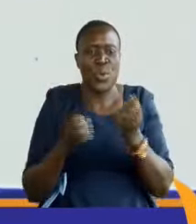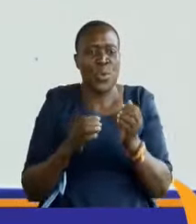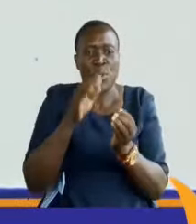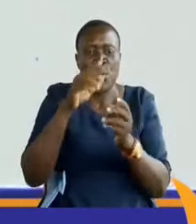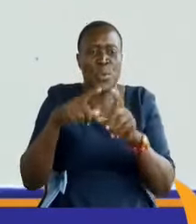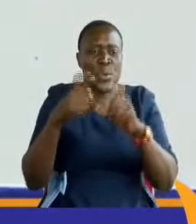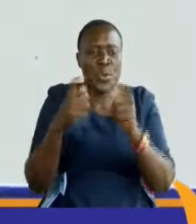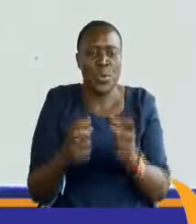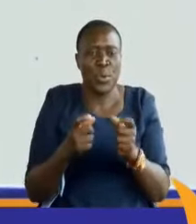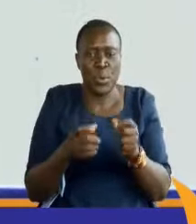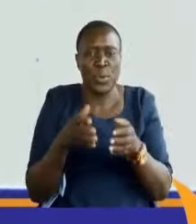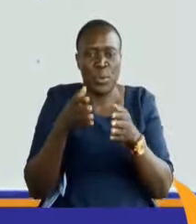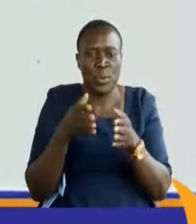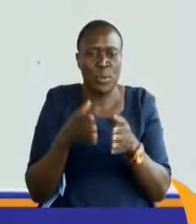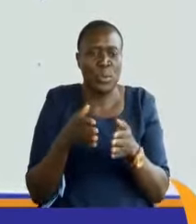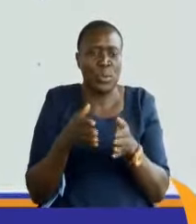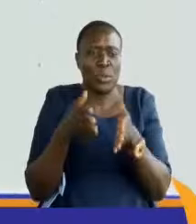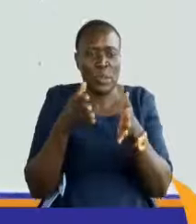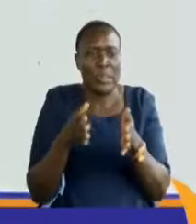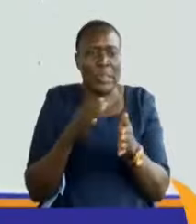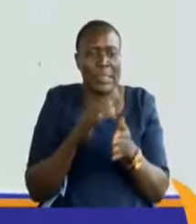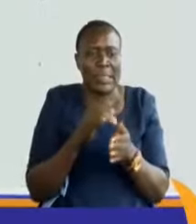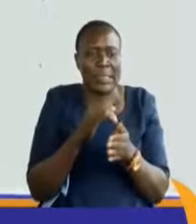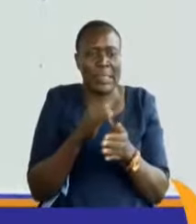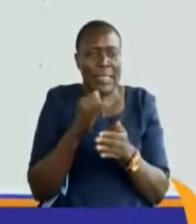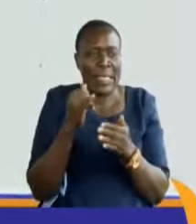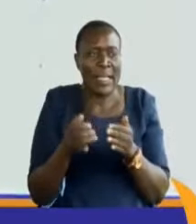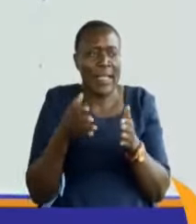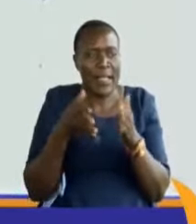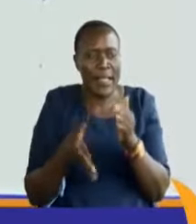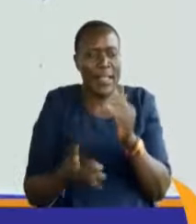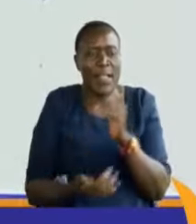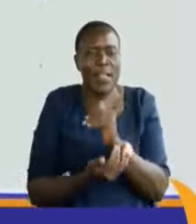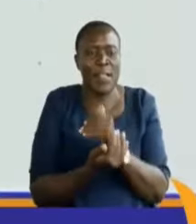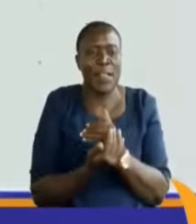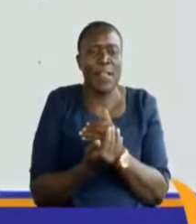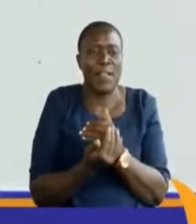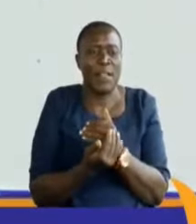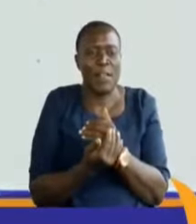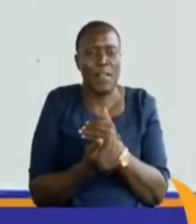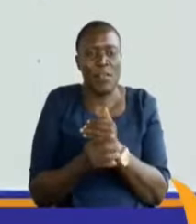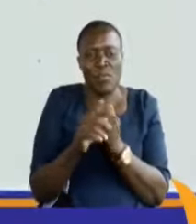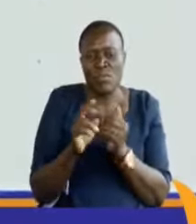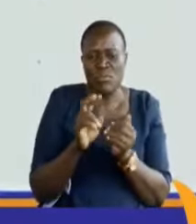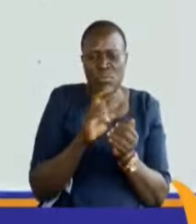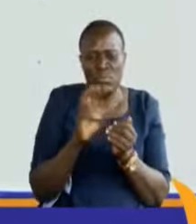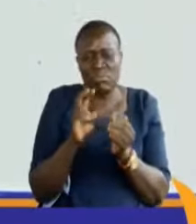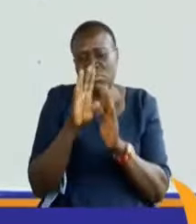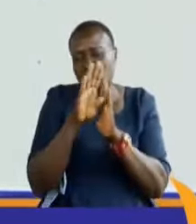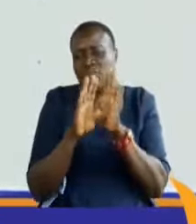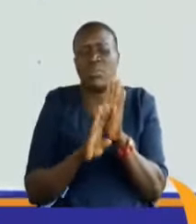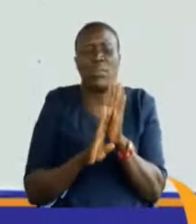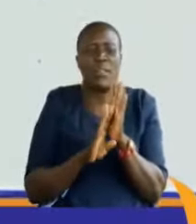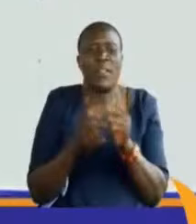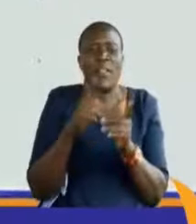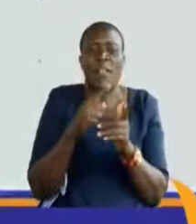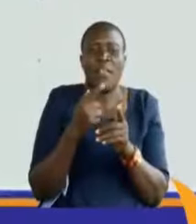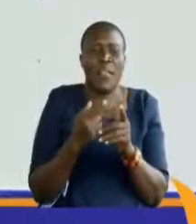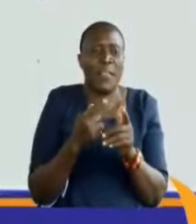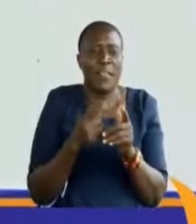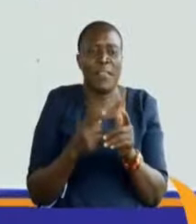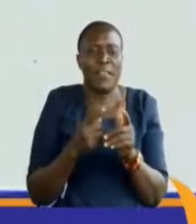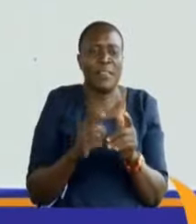I conclude, this morning, as is usual, I was looking at the Bible, and I came across